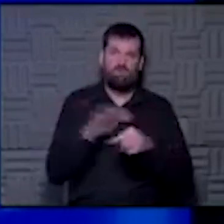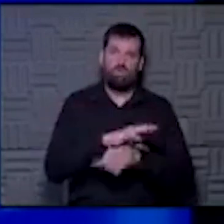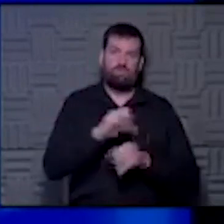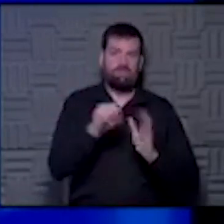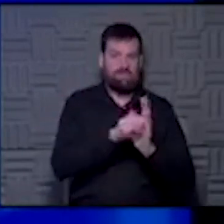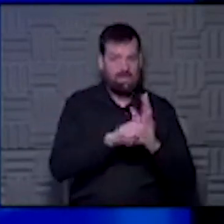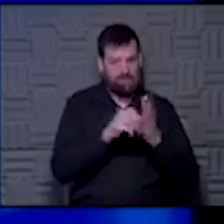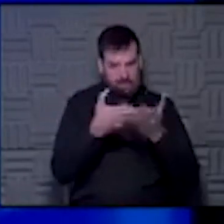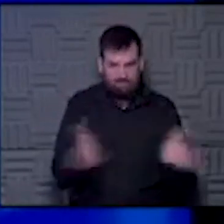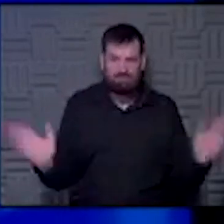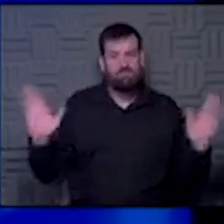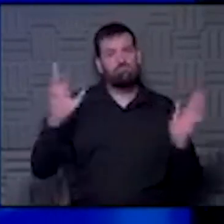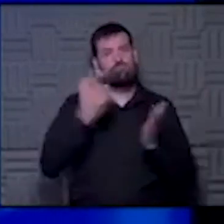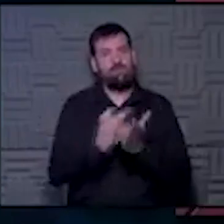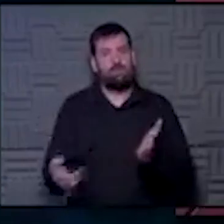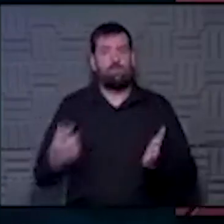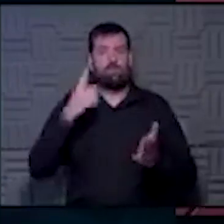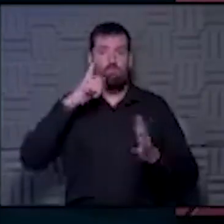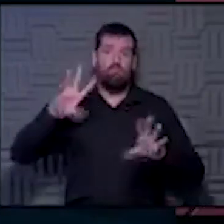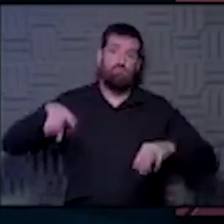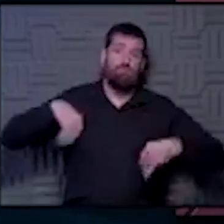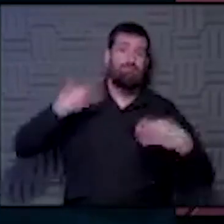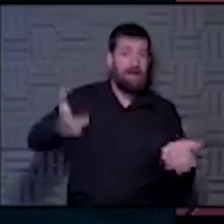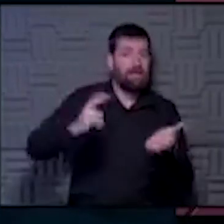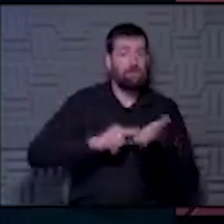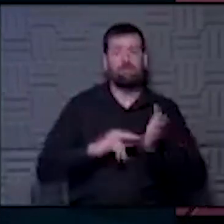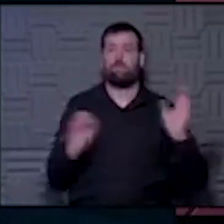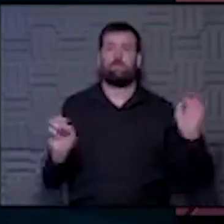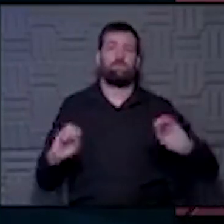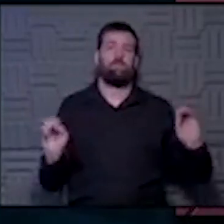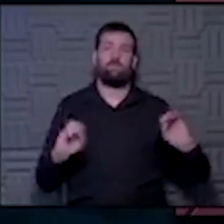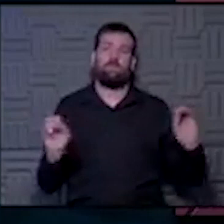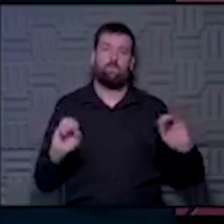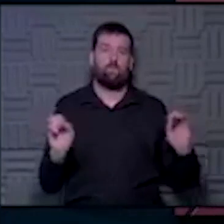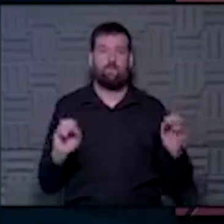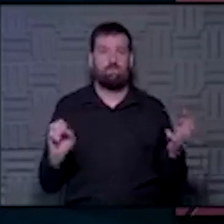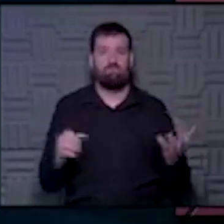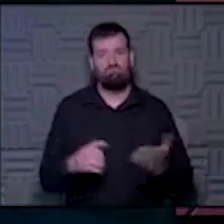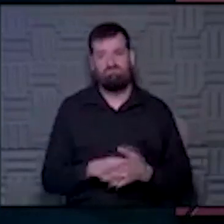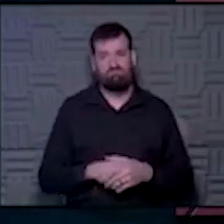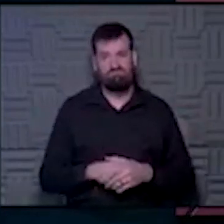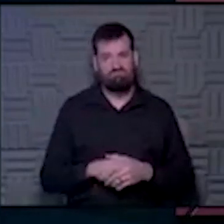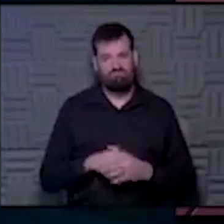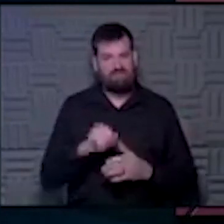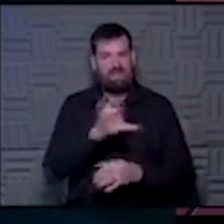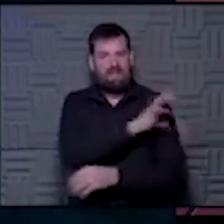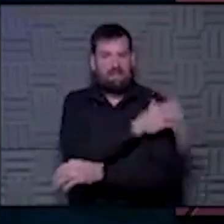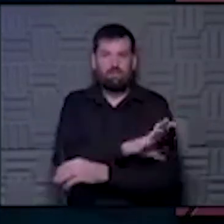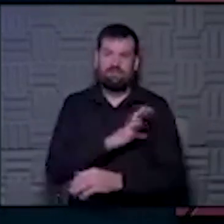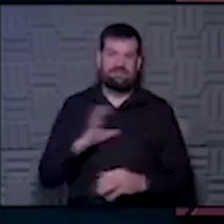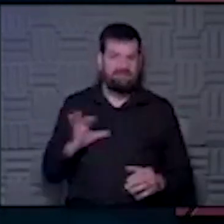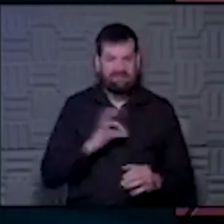to be able to provide a significant number of nurses or CNAs or really any other clinical staff.